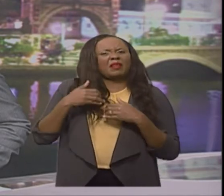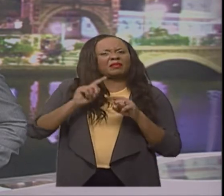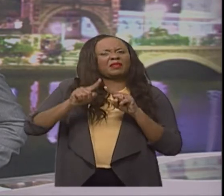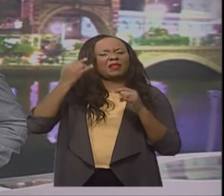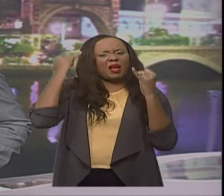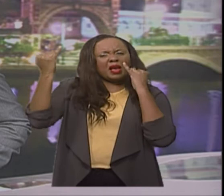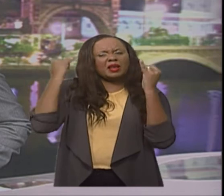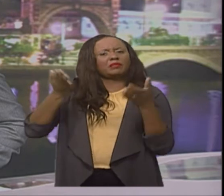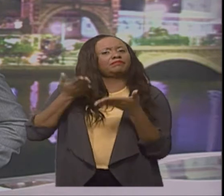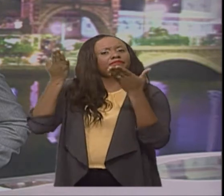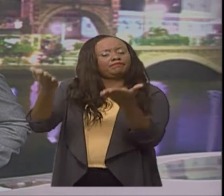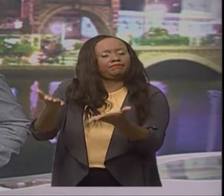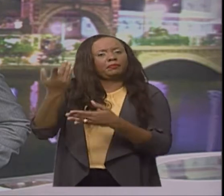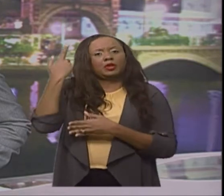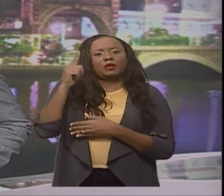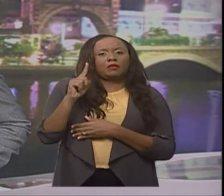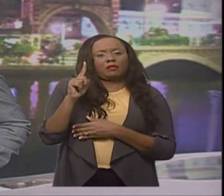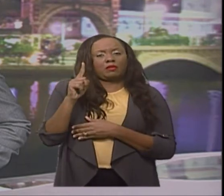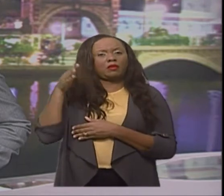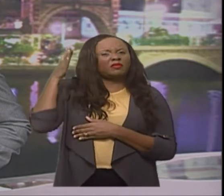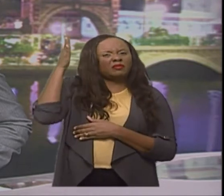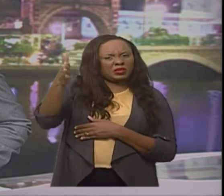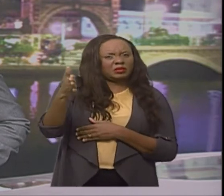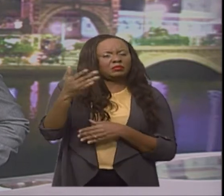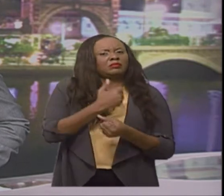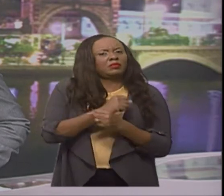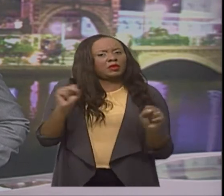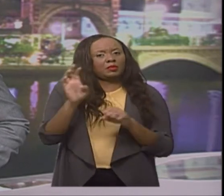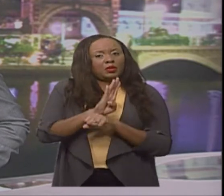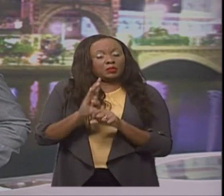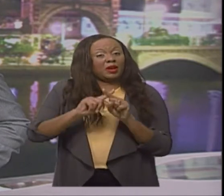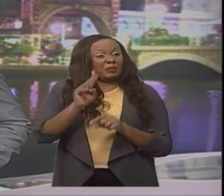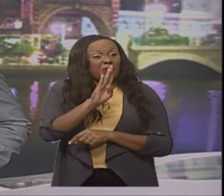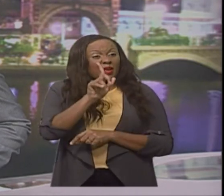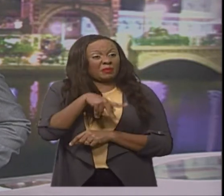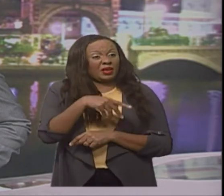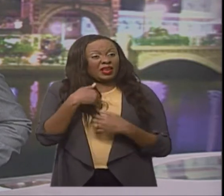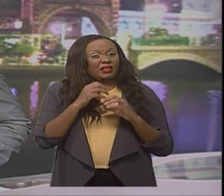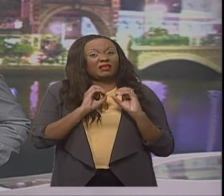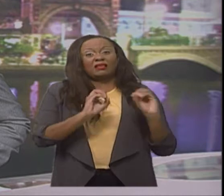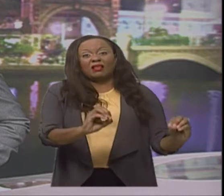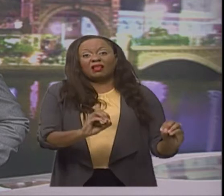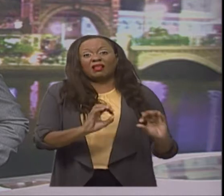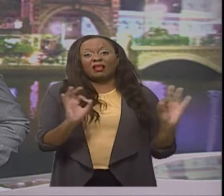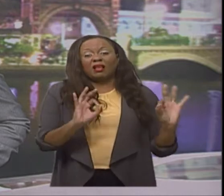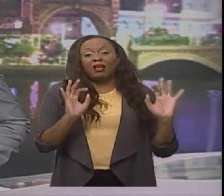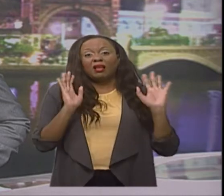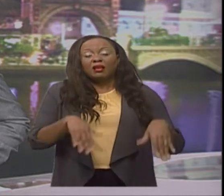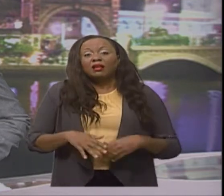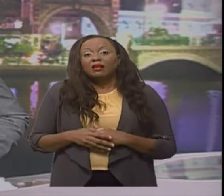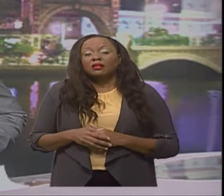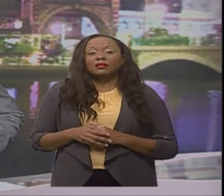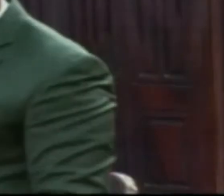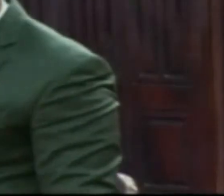go forward with the release of the Barbados Sustainable Recovery Plan. He says, on the other hand, the opposition has nothing to show. You